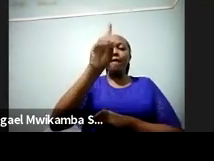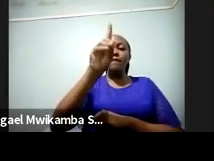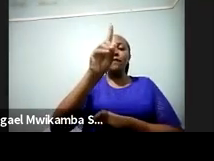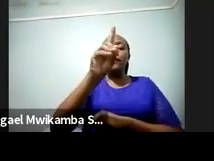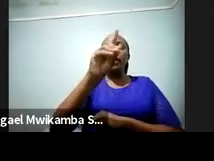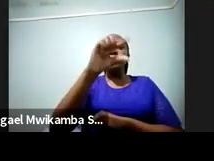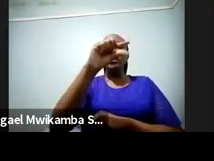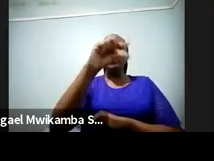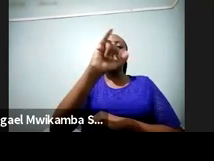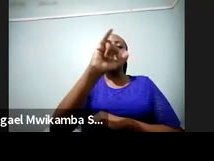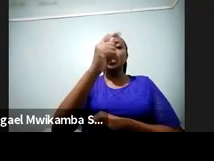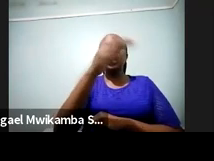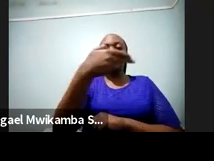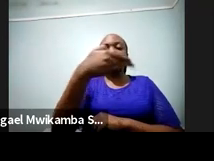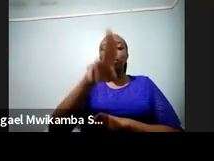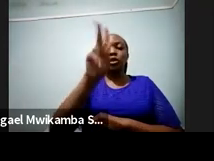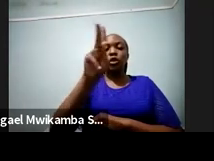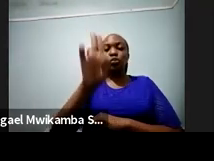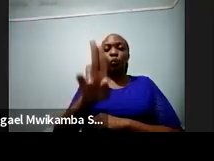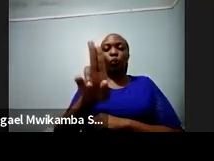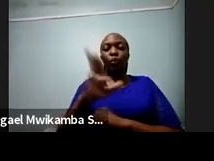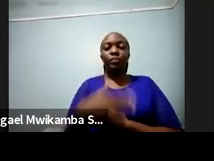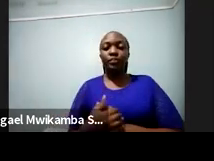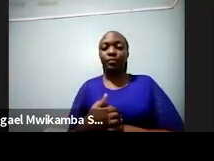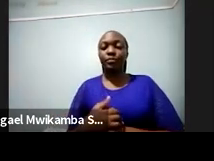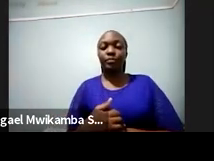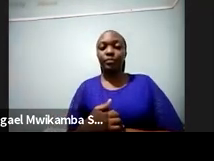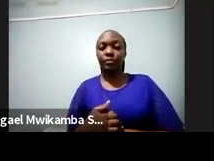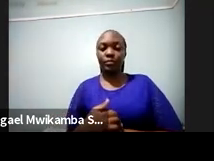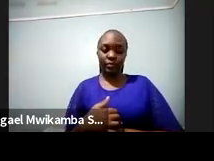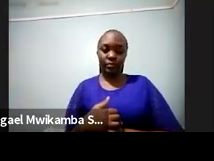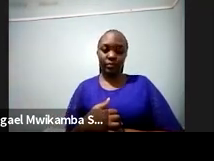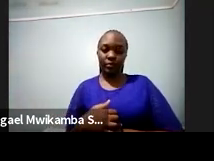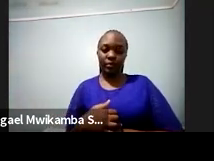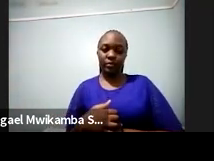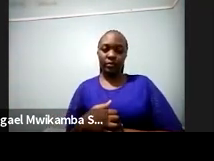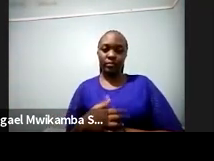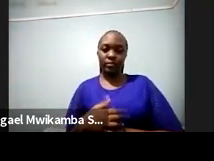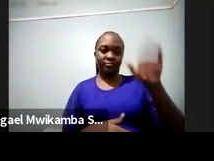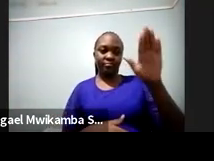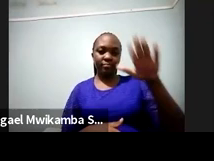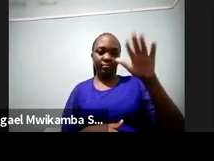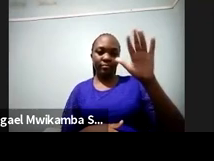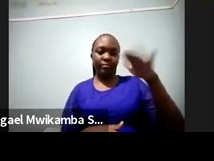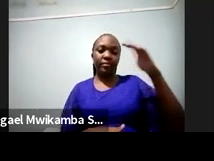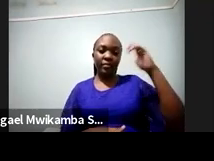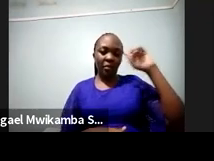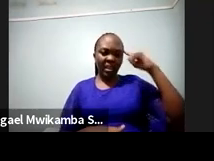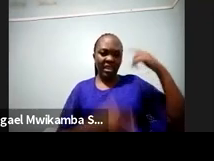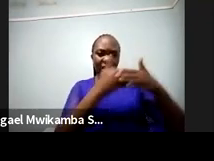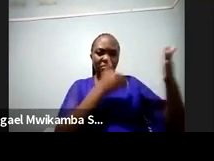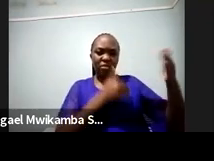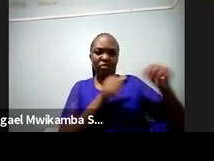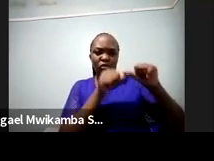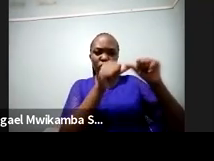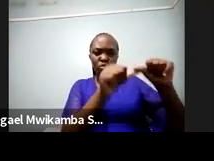Hello, George. Yes. I think before we continue with the class, yes, that